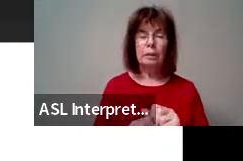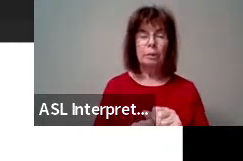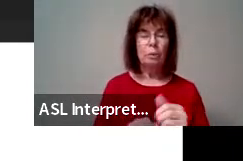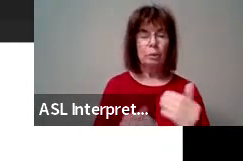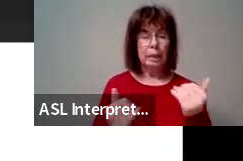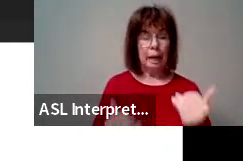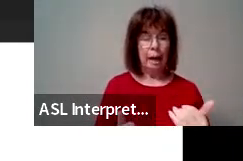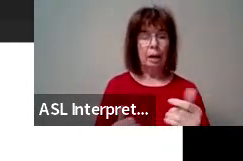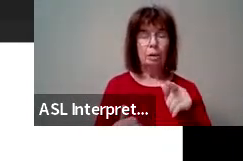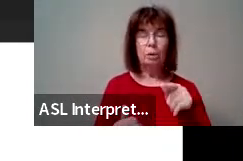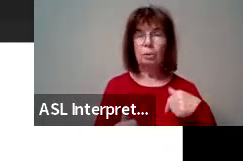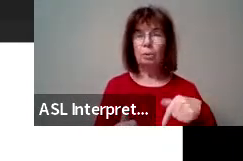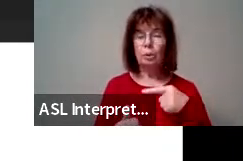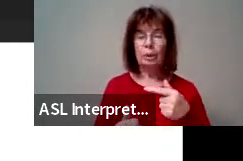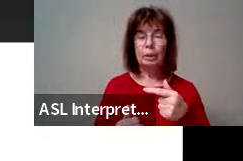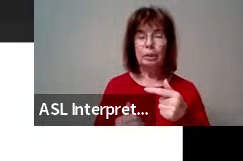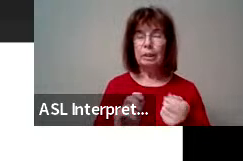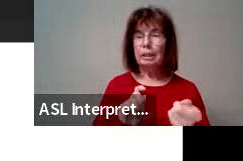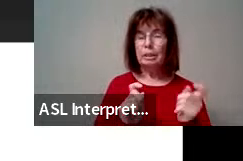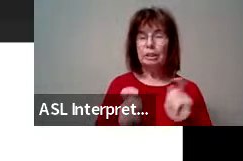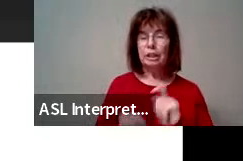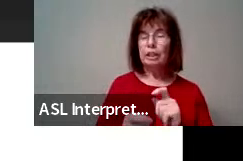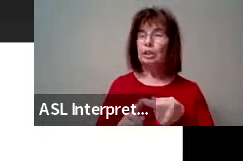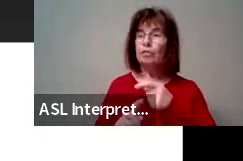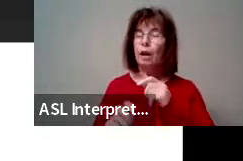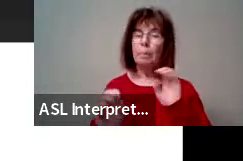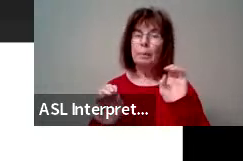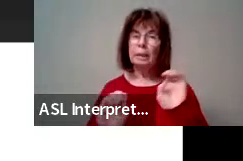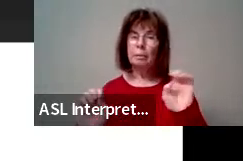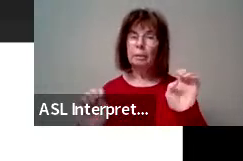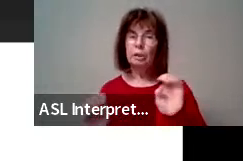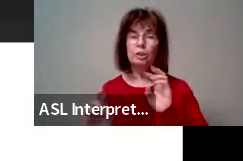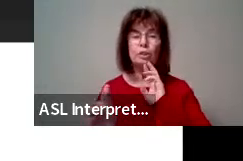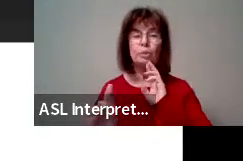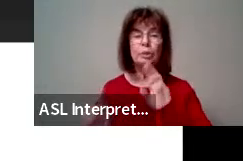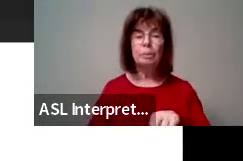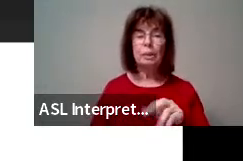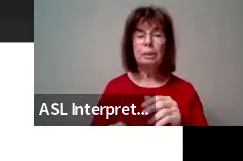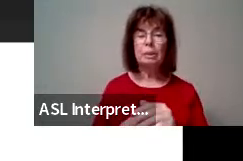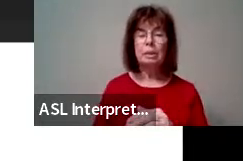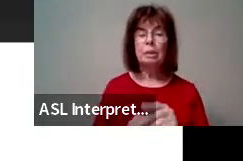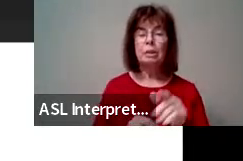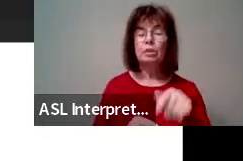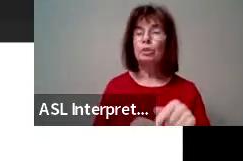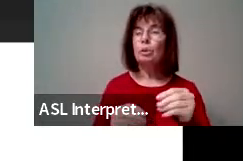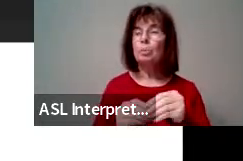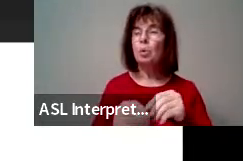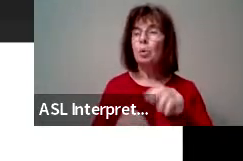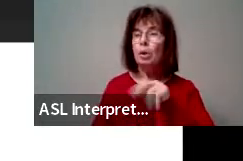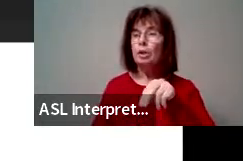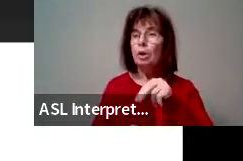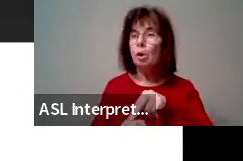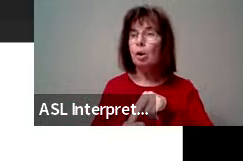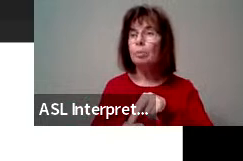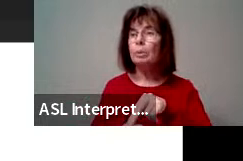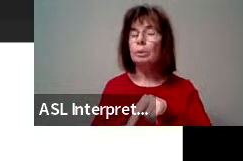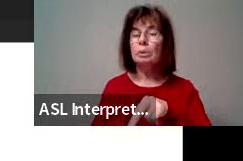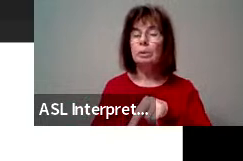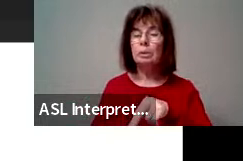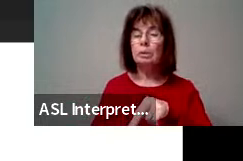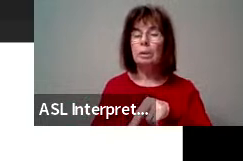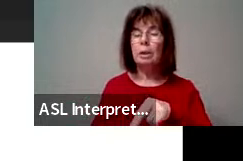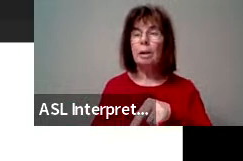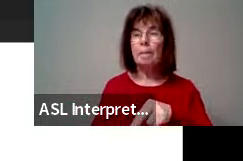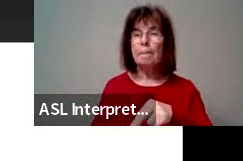where we're moving from an emergency response to a more normalized public health